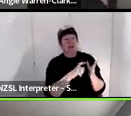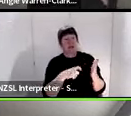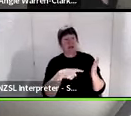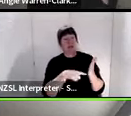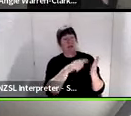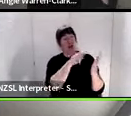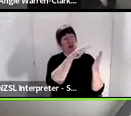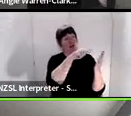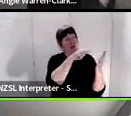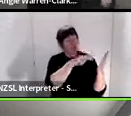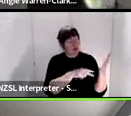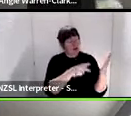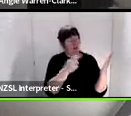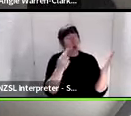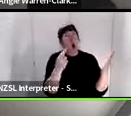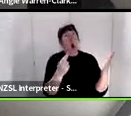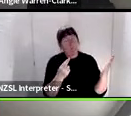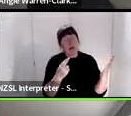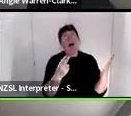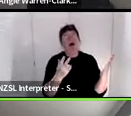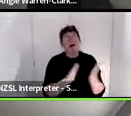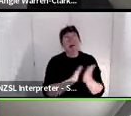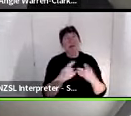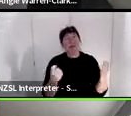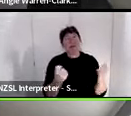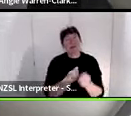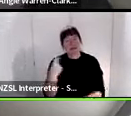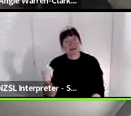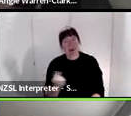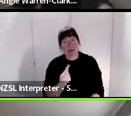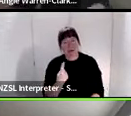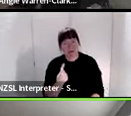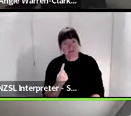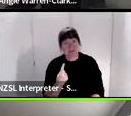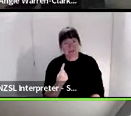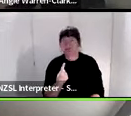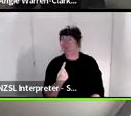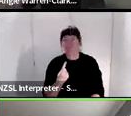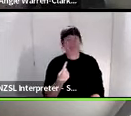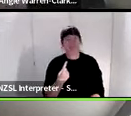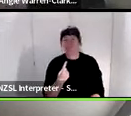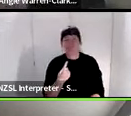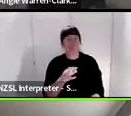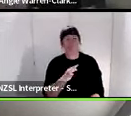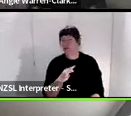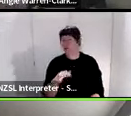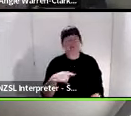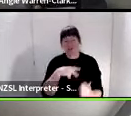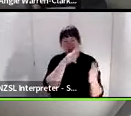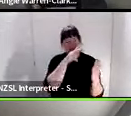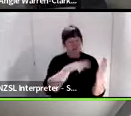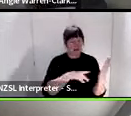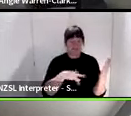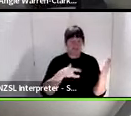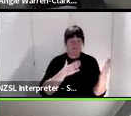so much hope that things would change for us. And I am not feeling that after reading the Act. I think it is